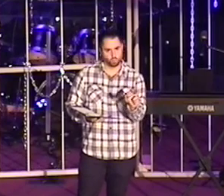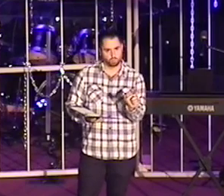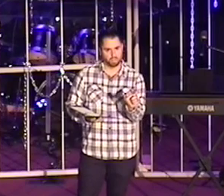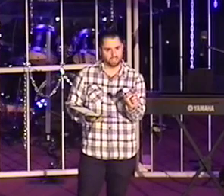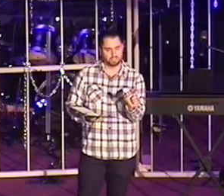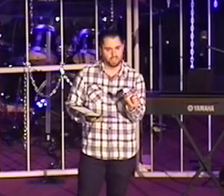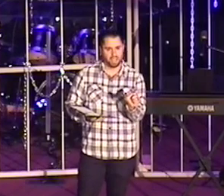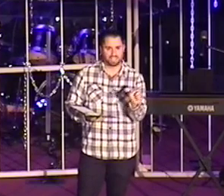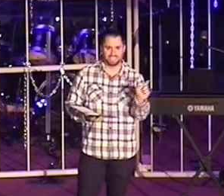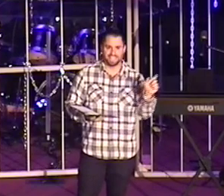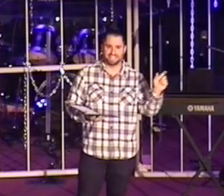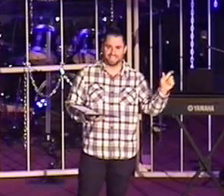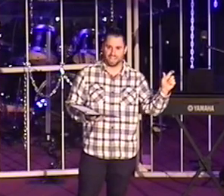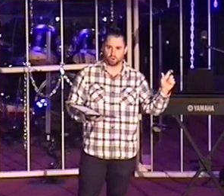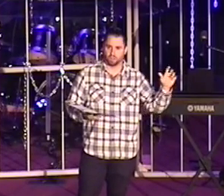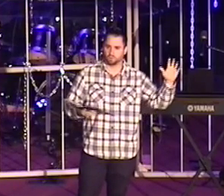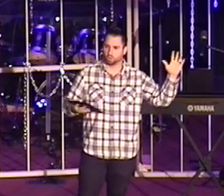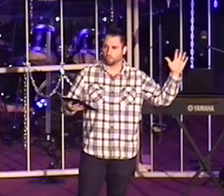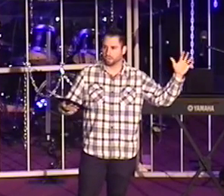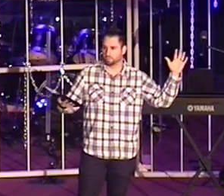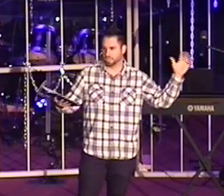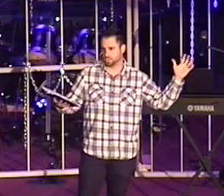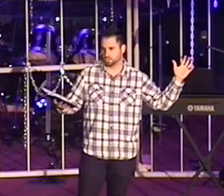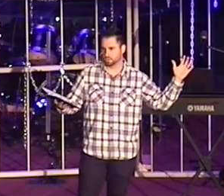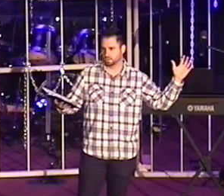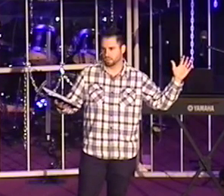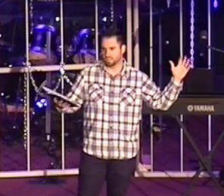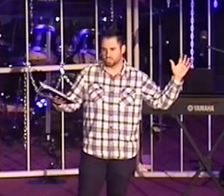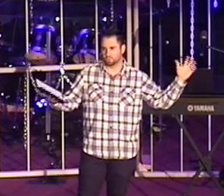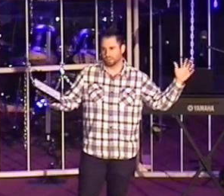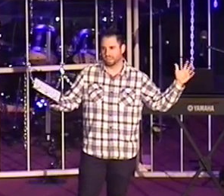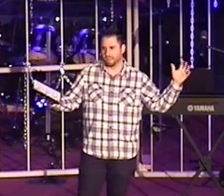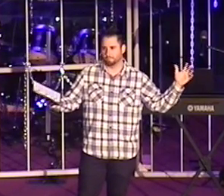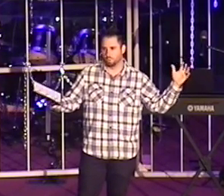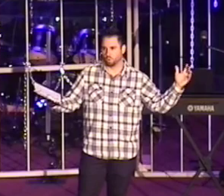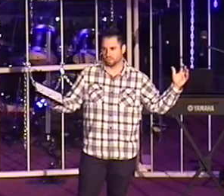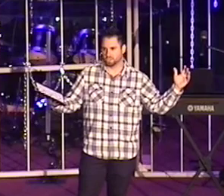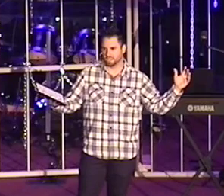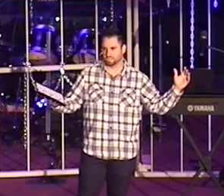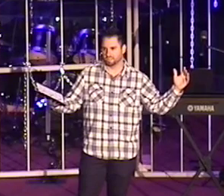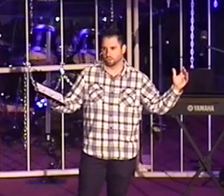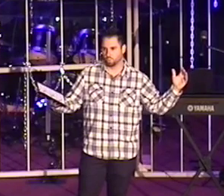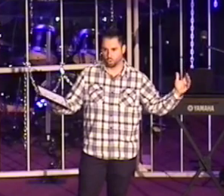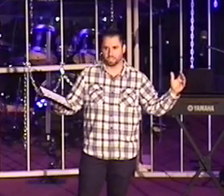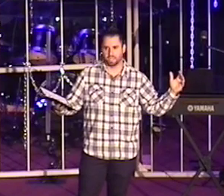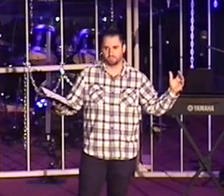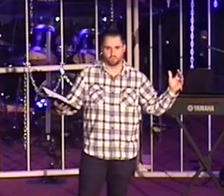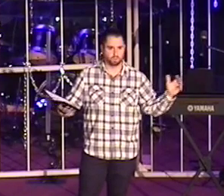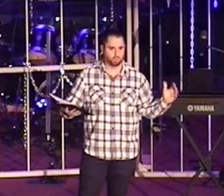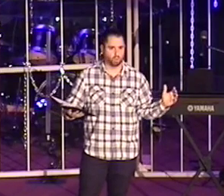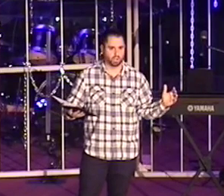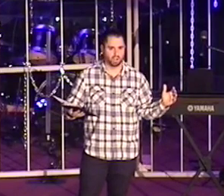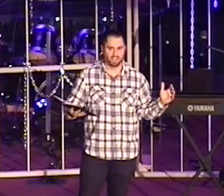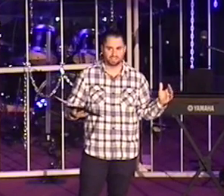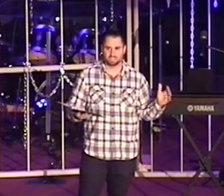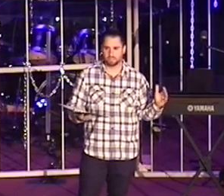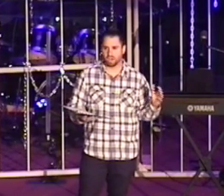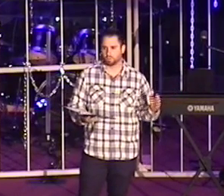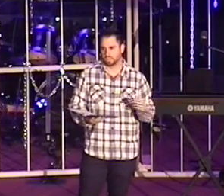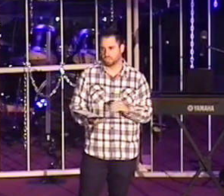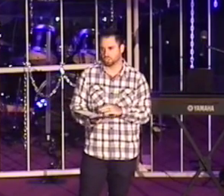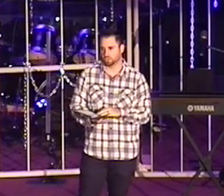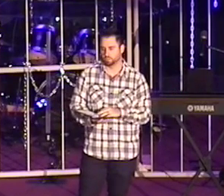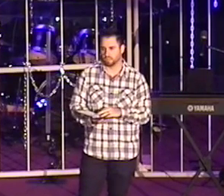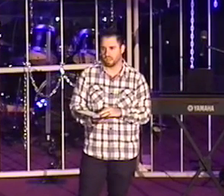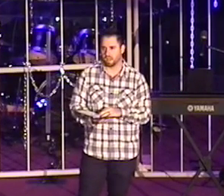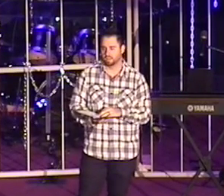actions in the workplace as an indicator of a greater picture. This is really about more than just working for an employer. This is about